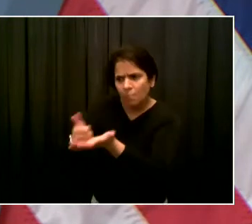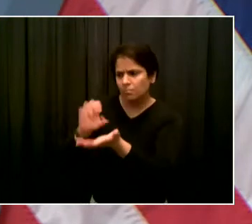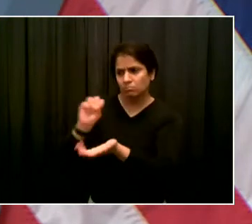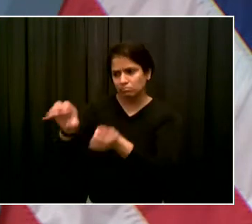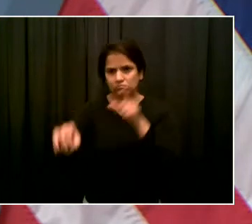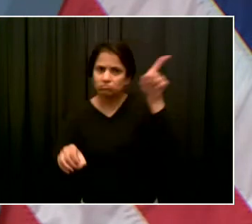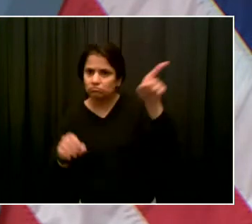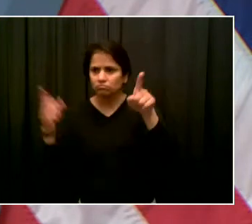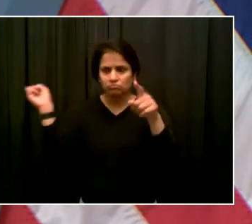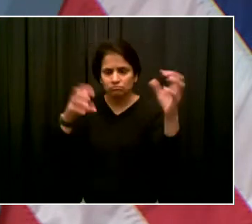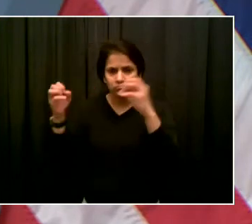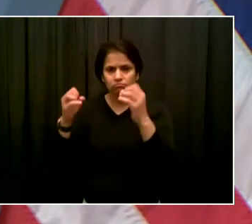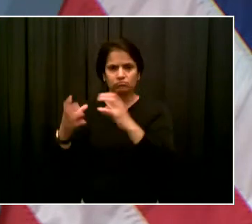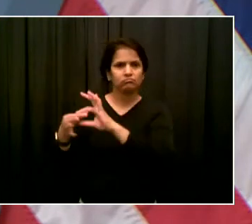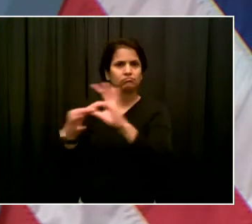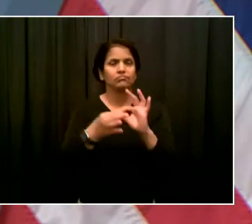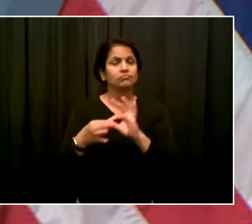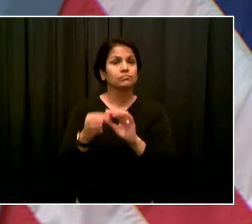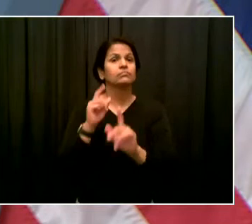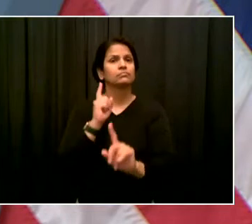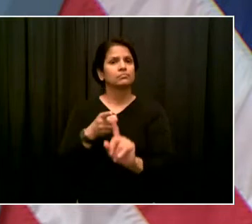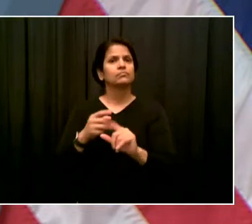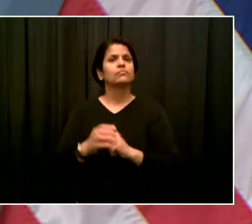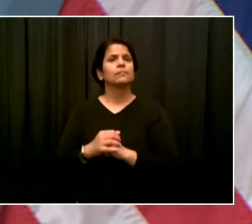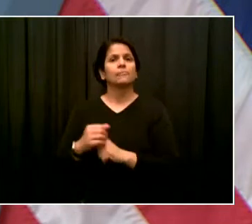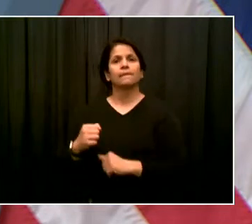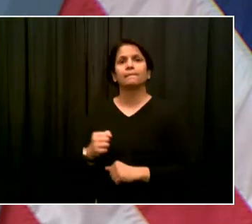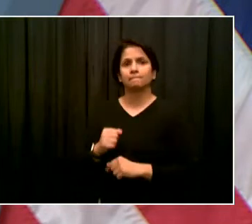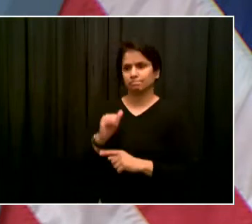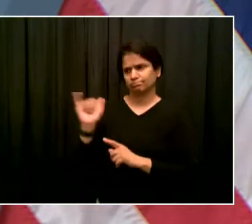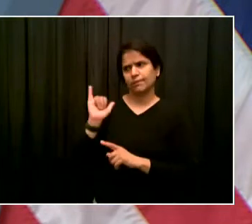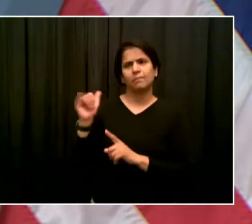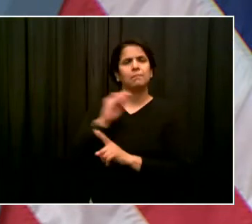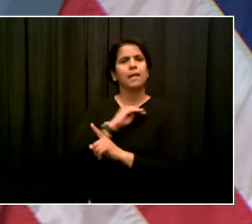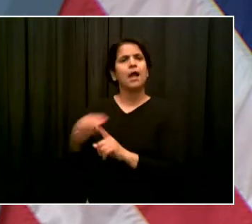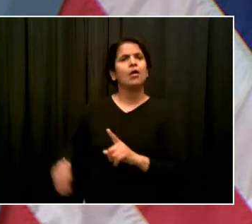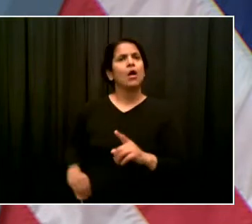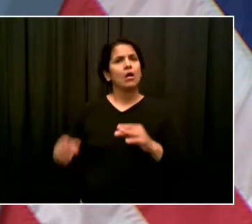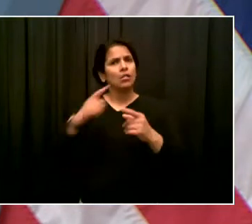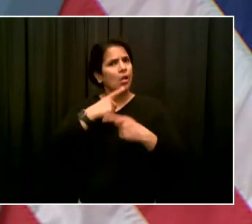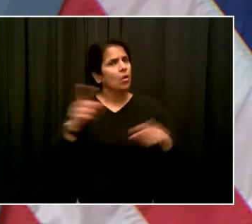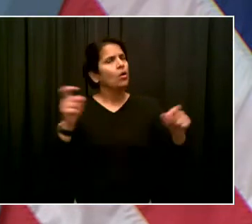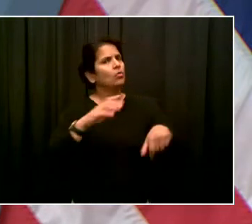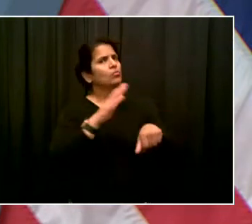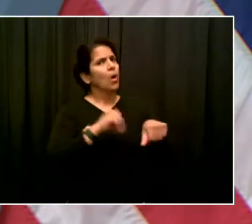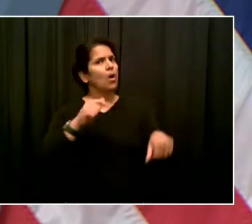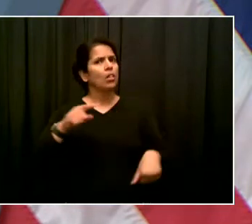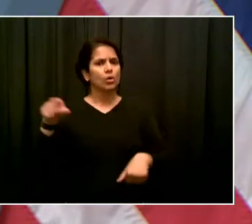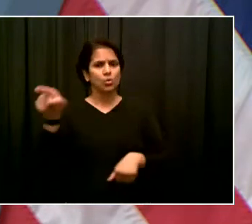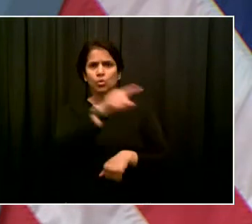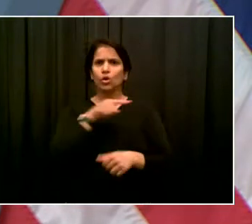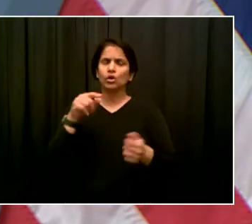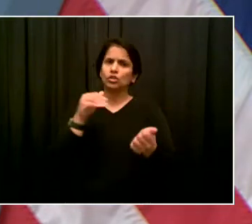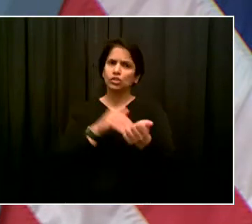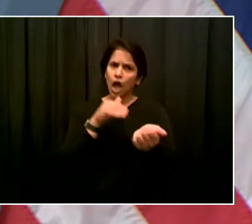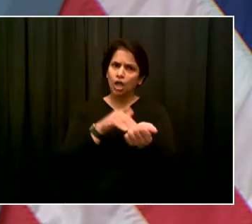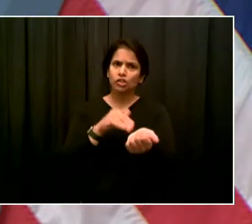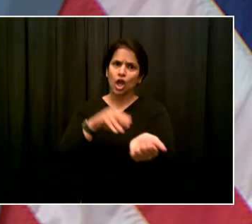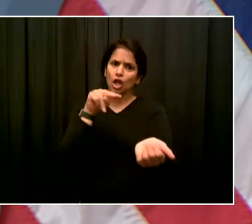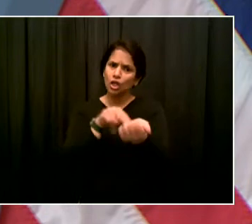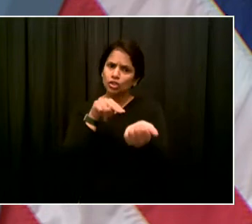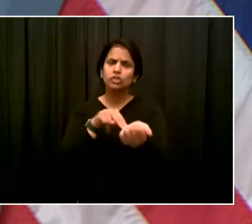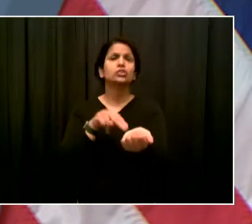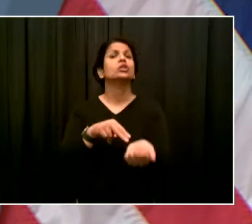Yesterday, I sent a personal letter to thousands of local providers asking them to speak with their patients, their loved ones, and the